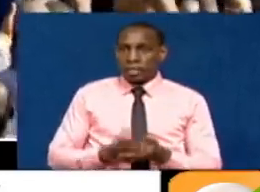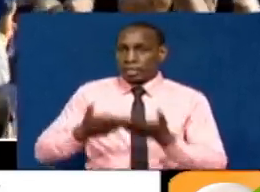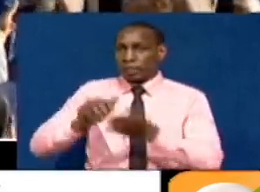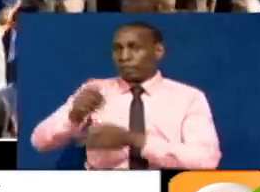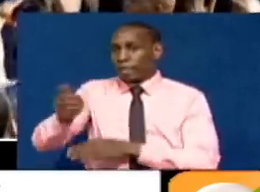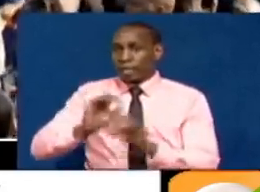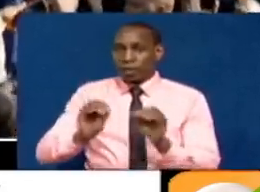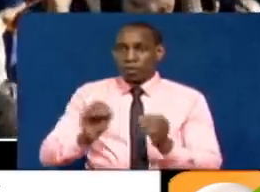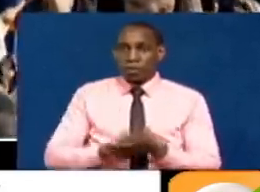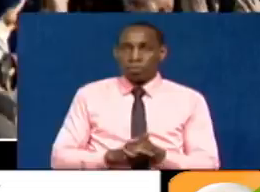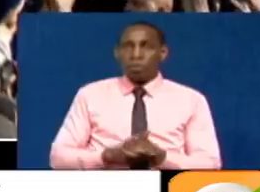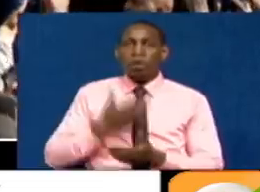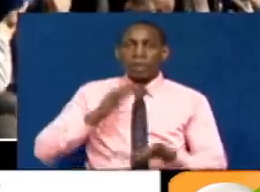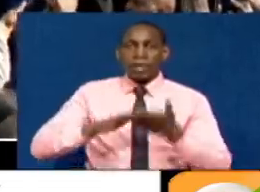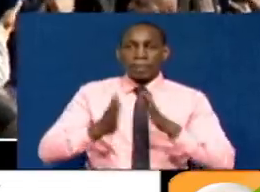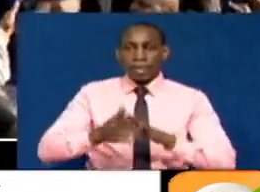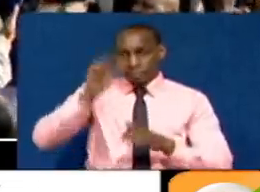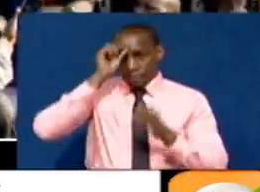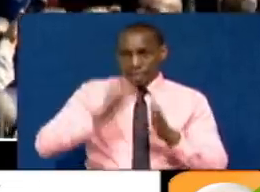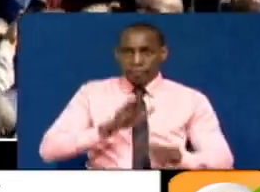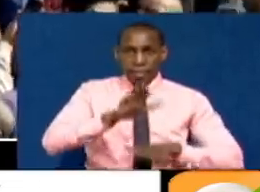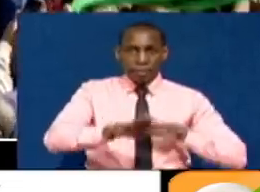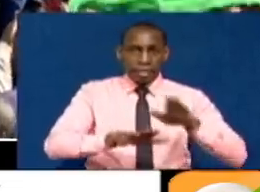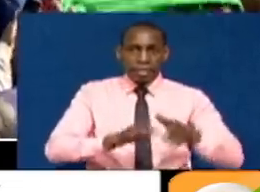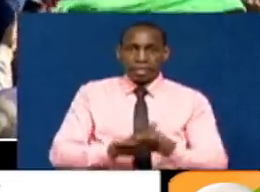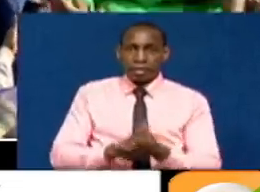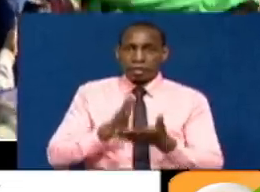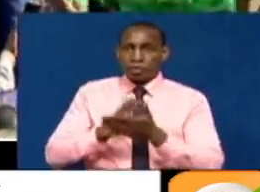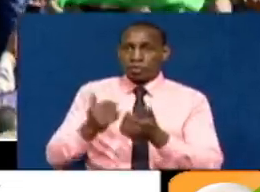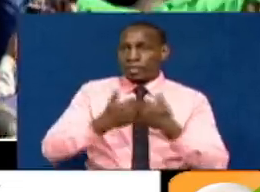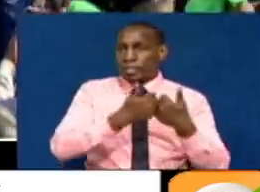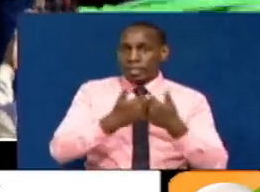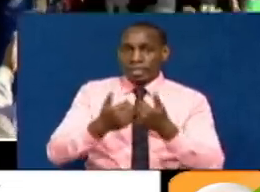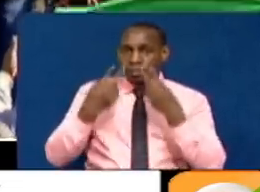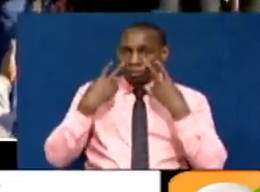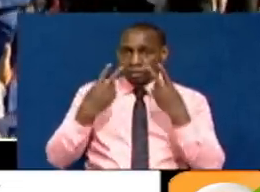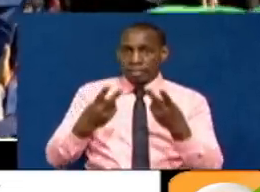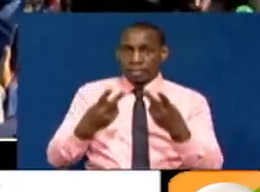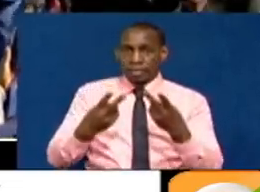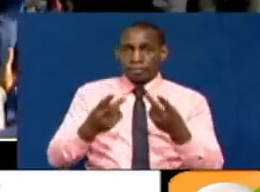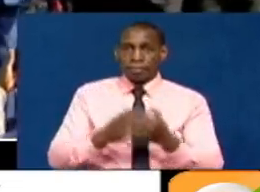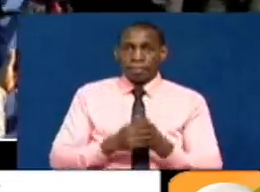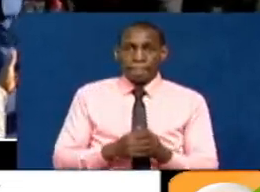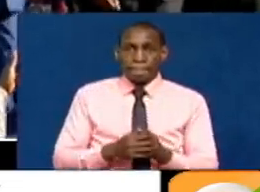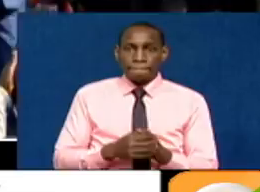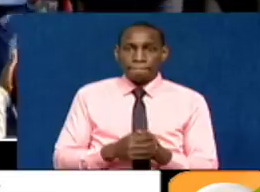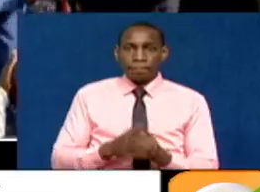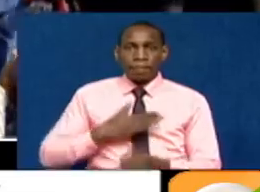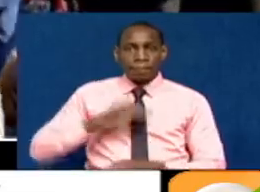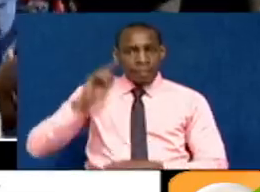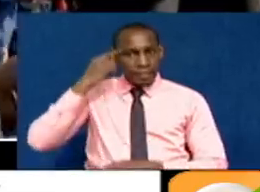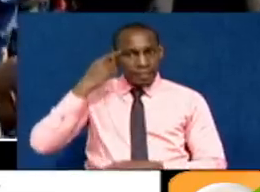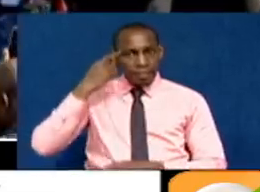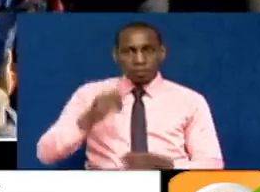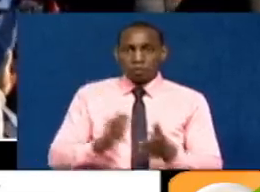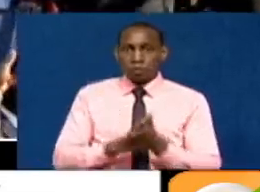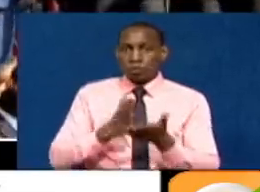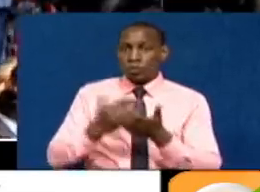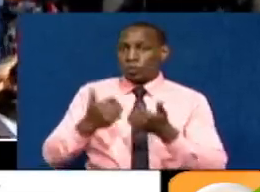Rudy Kwa woman rep, she wants to be the governor of Kirinyaga. So that's, I think, one of the battlegrounds you're going to see in different parts of this country. I think it brings a sort of